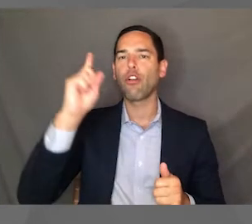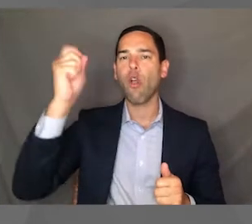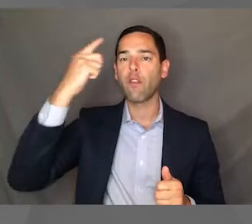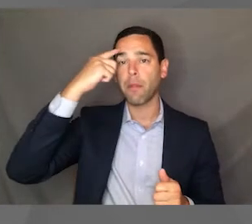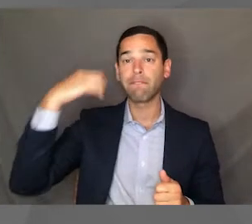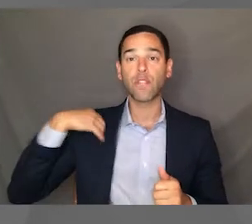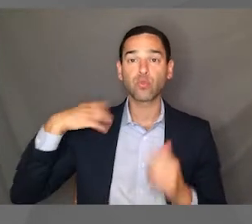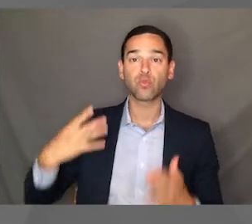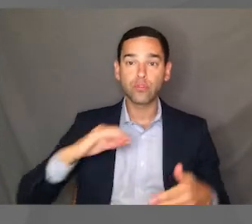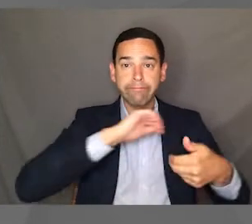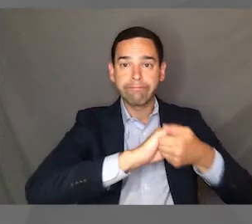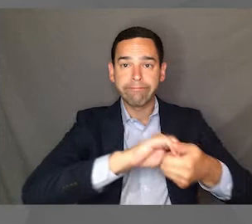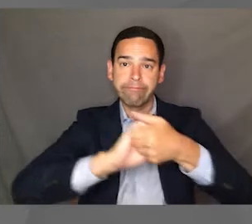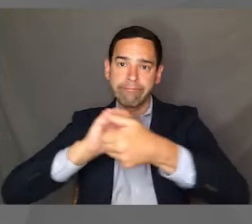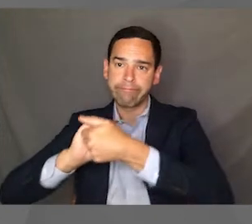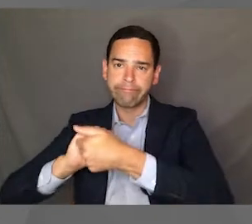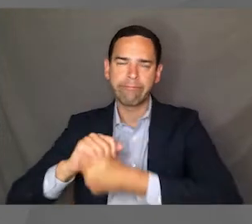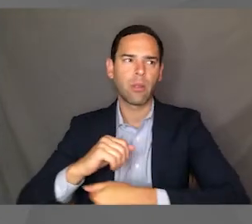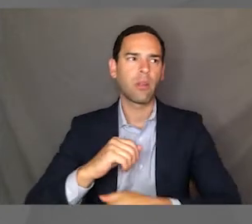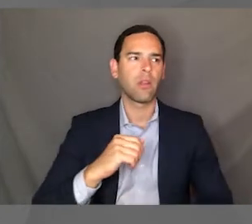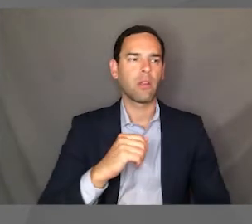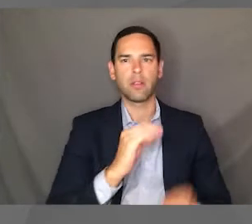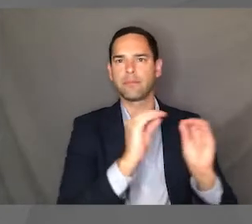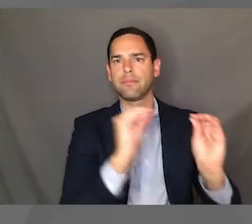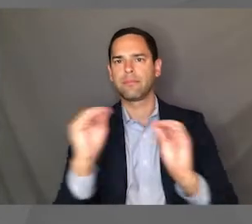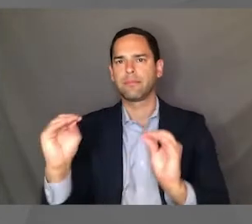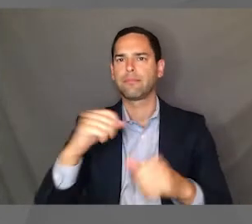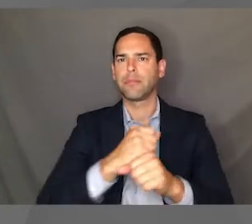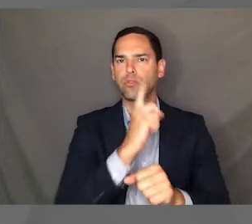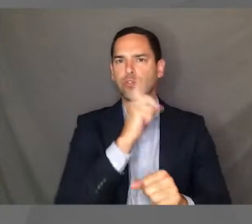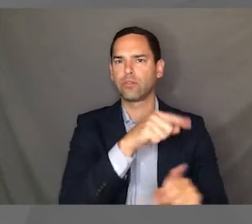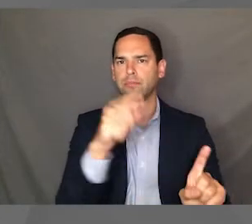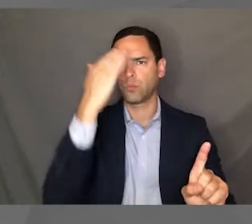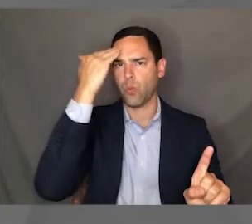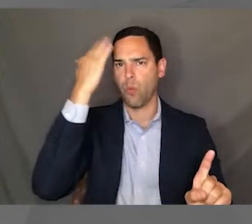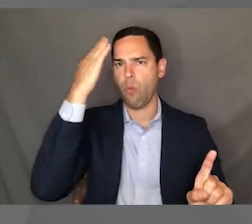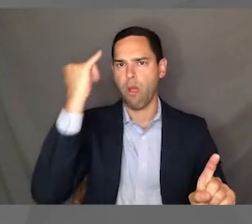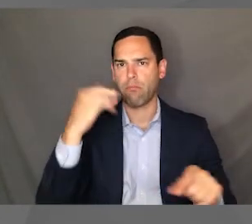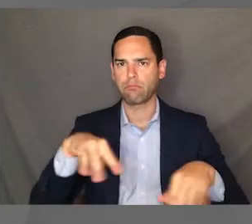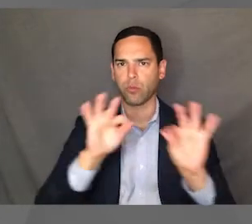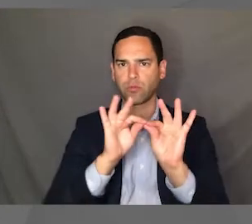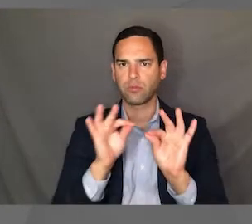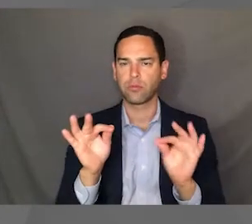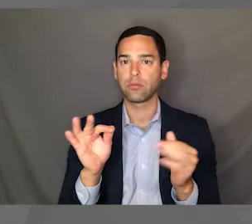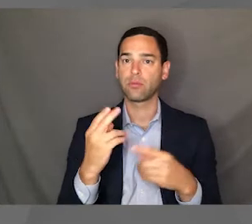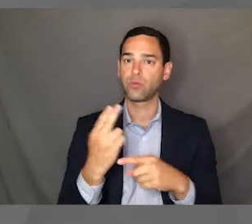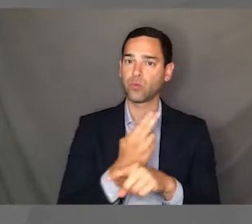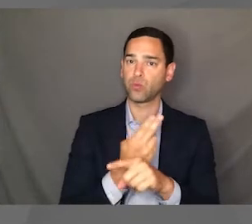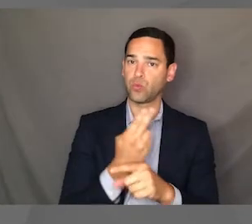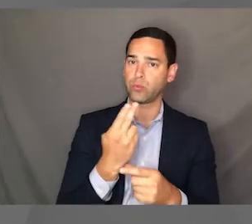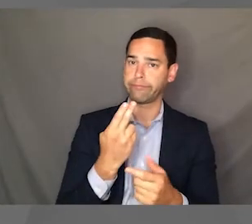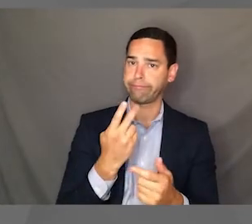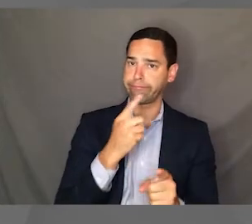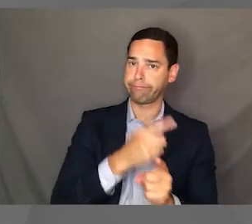make sure that they understand the importance of using